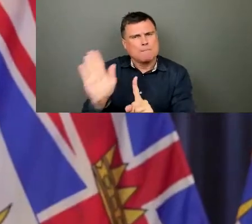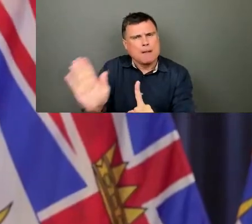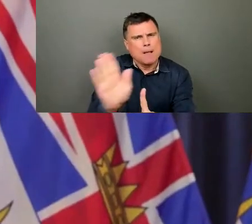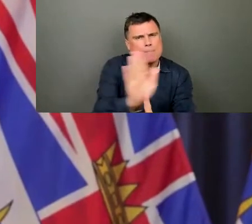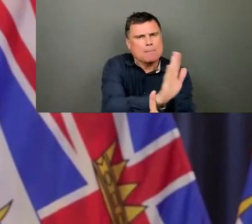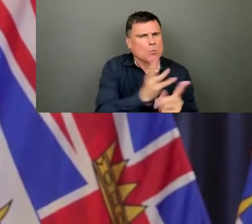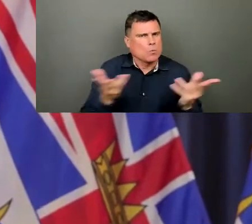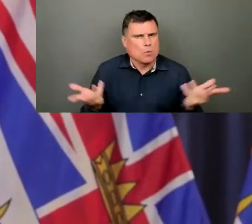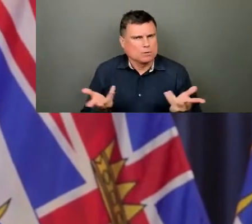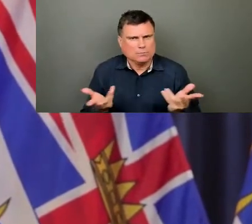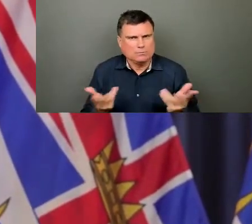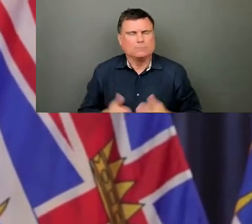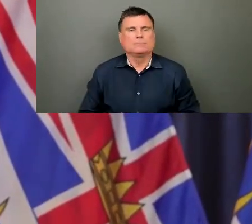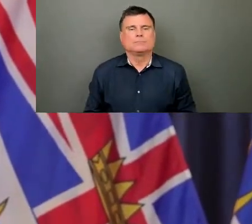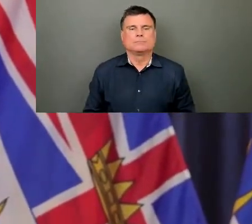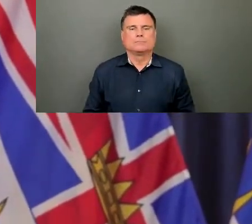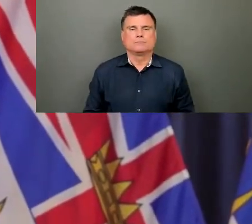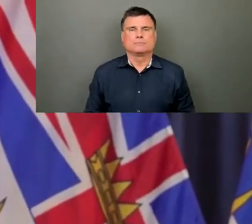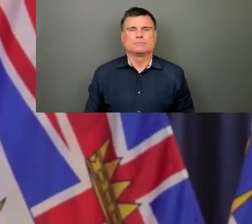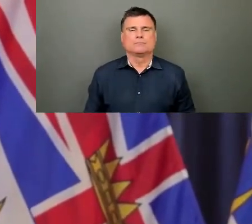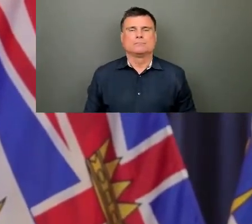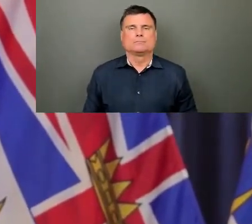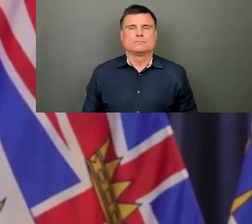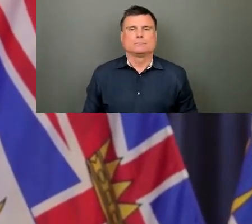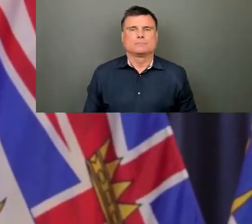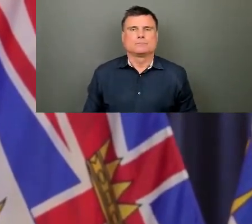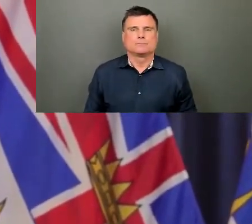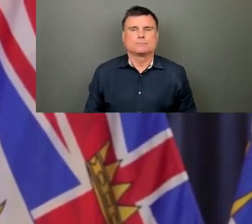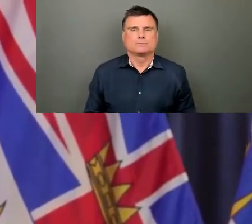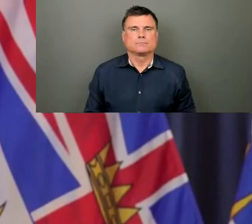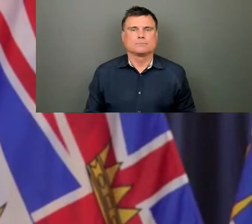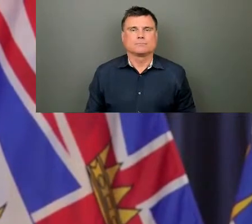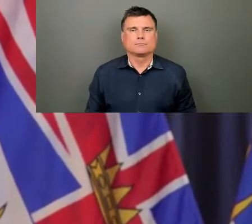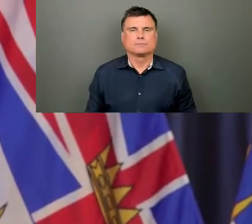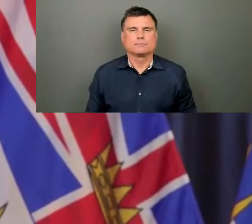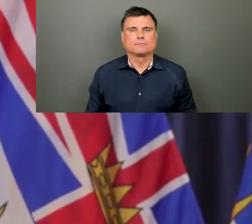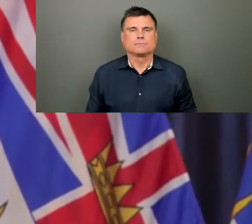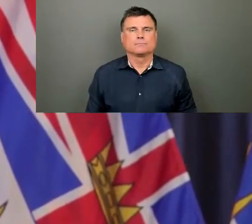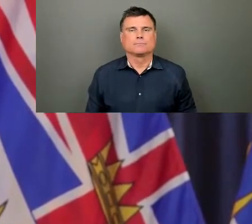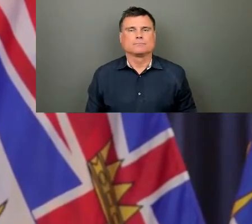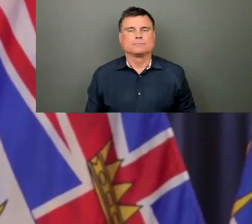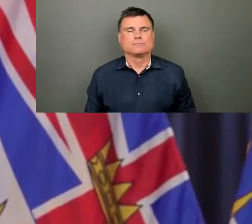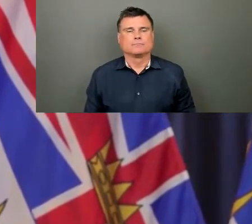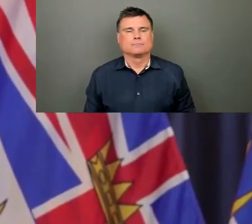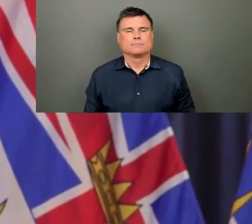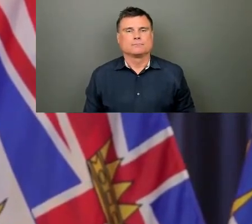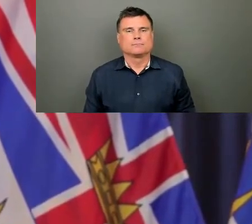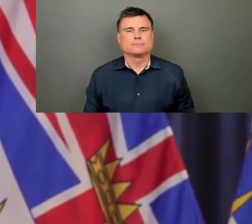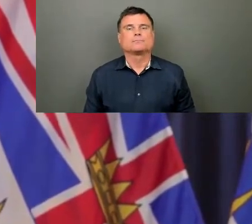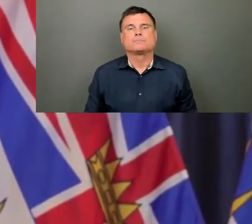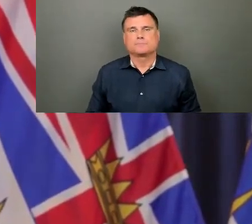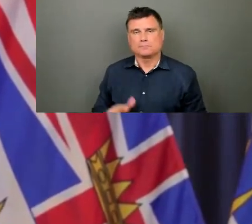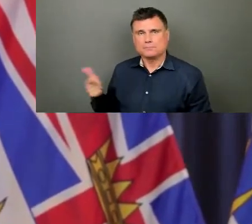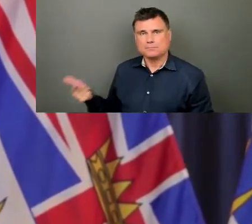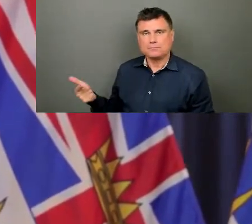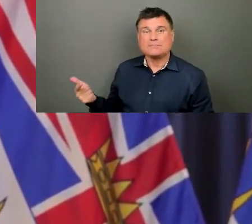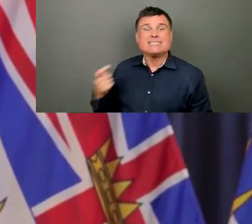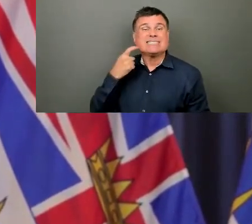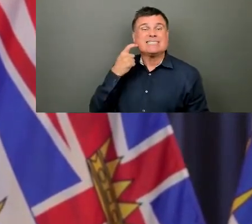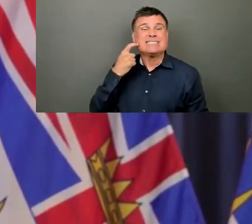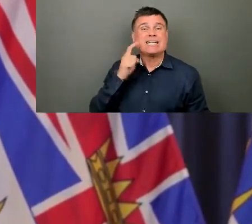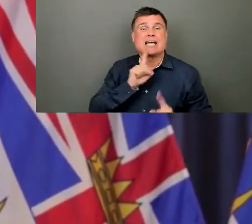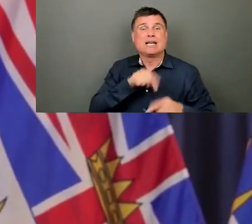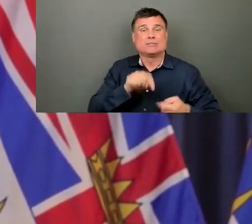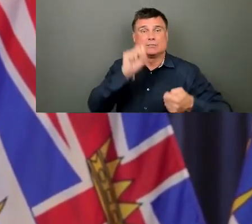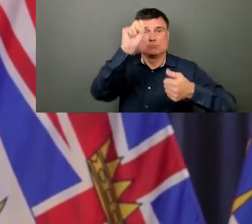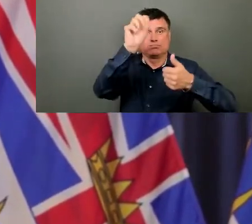Merci beaucoup. La raison pour laquelle on a pris l'action pour la vaccination obligatoire dans les centres de soins au long